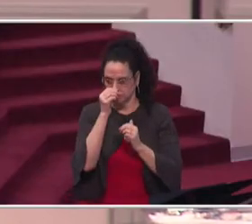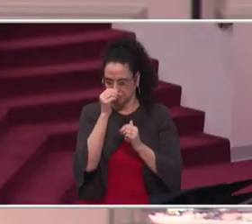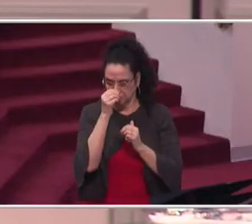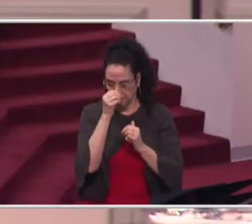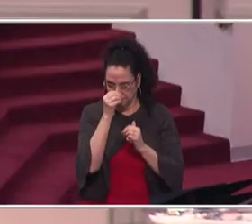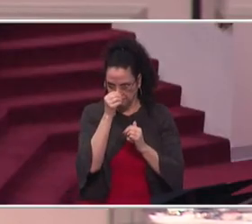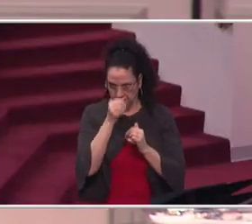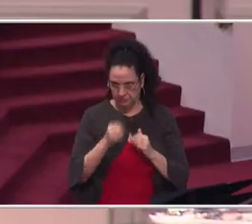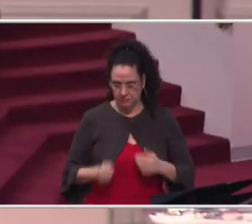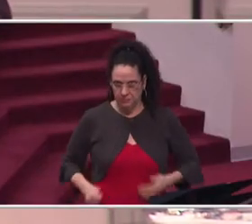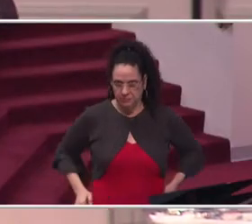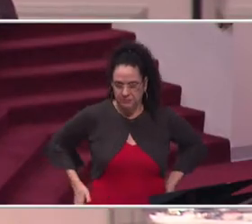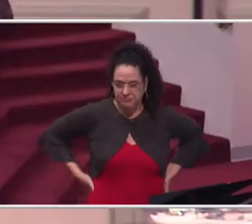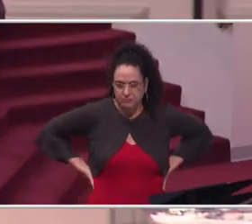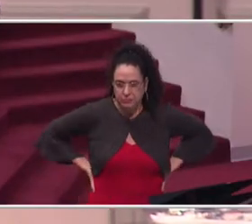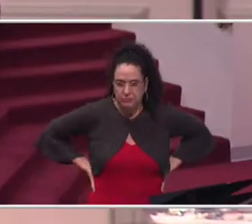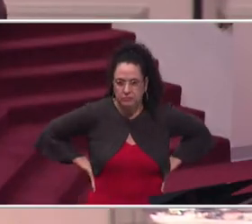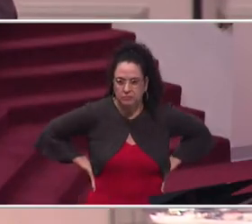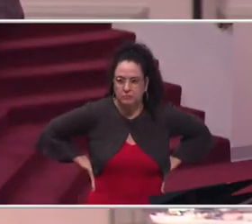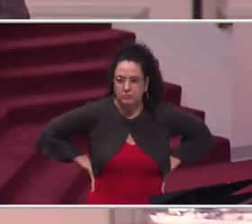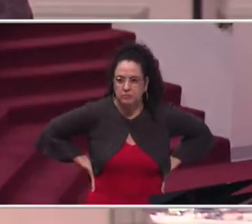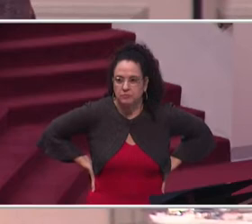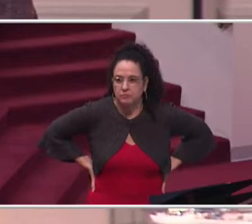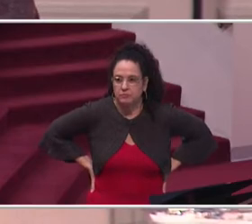really focus in on